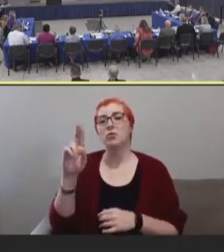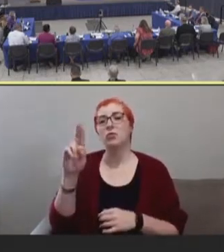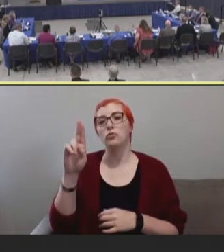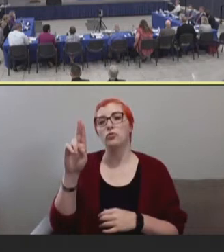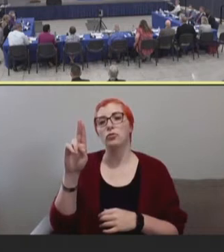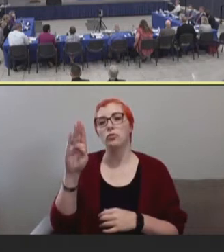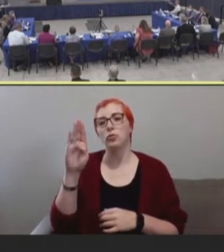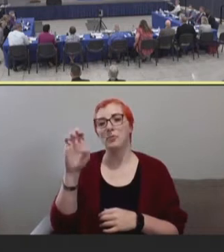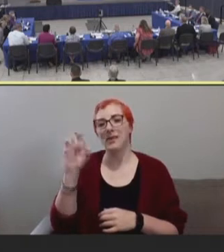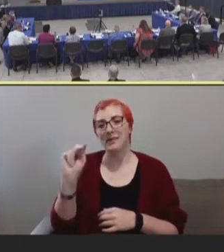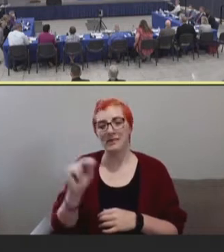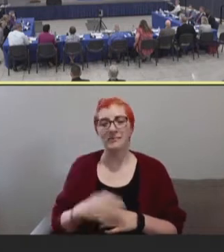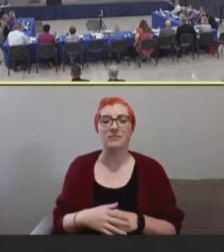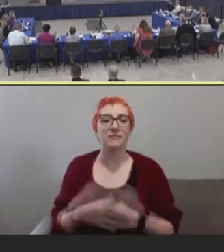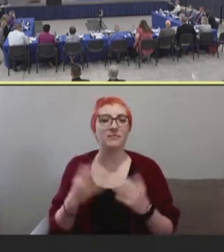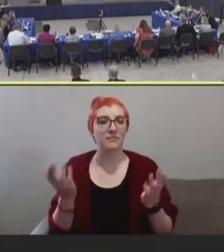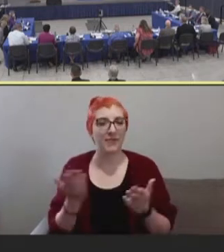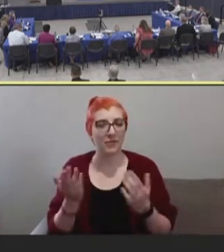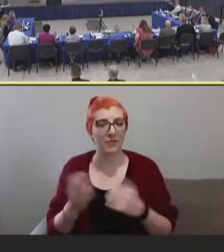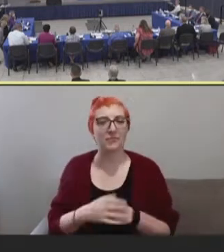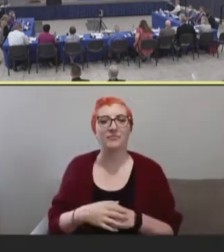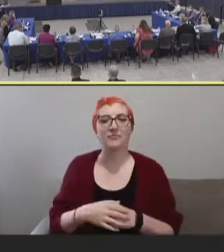Present. Hello, Mary.